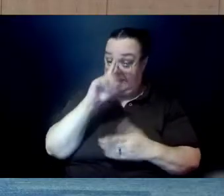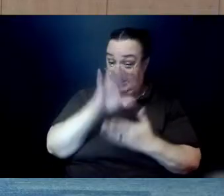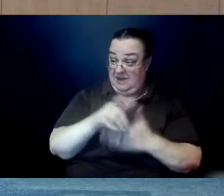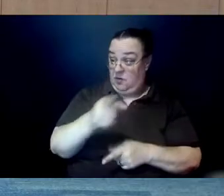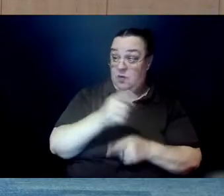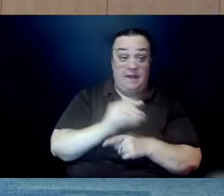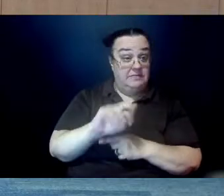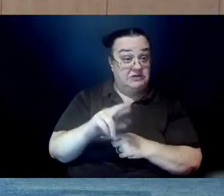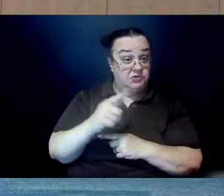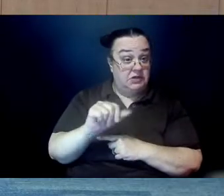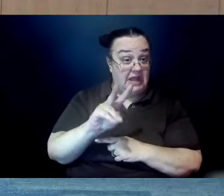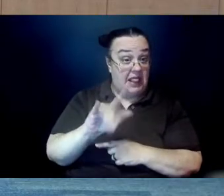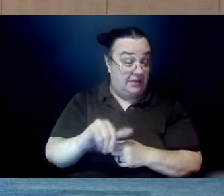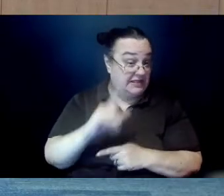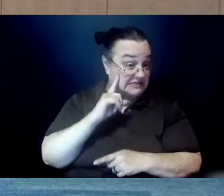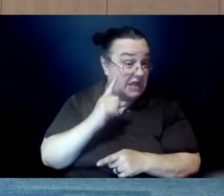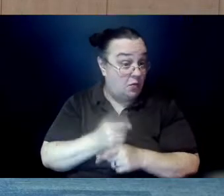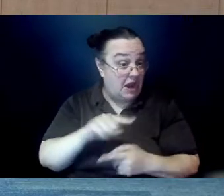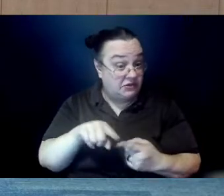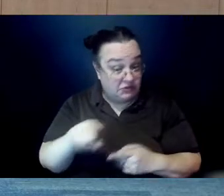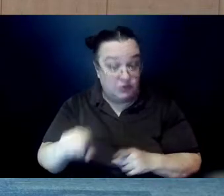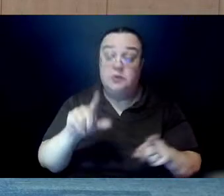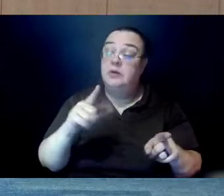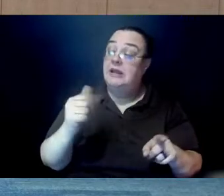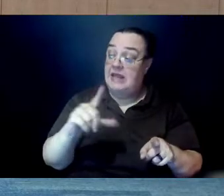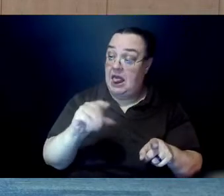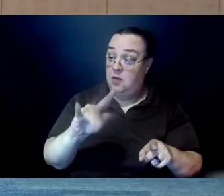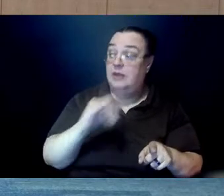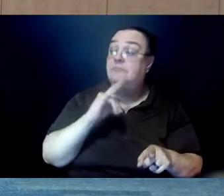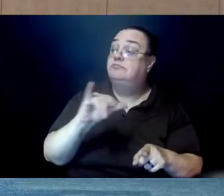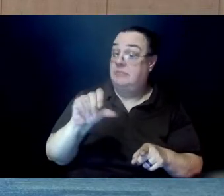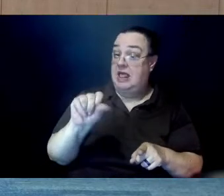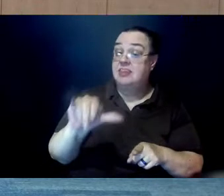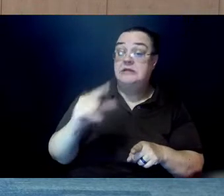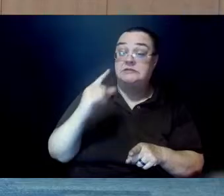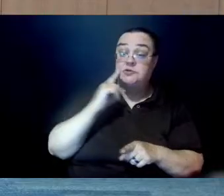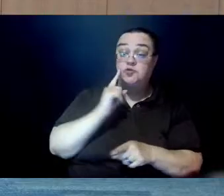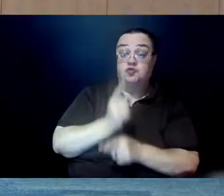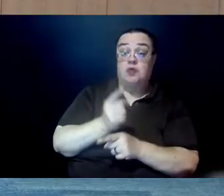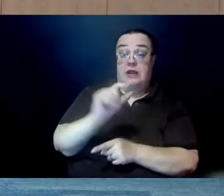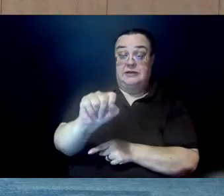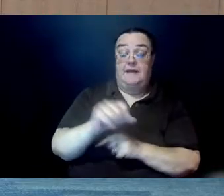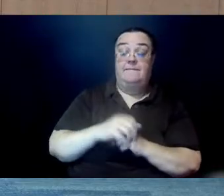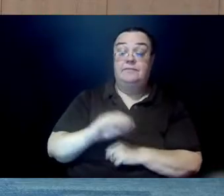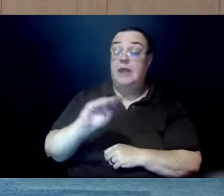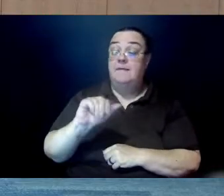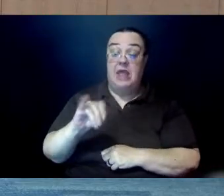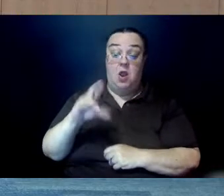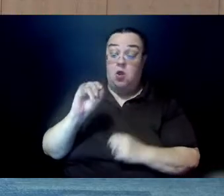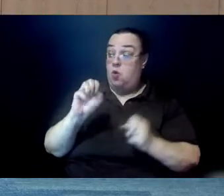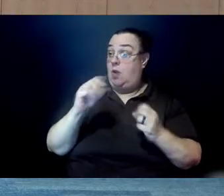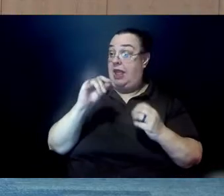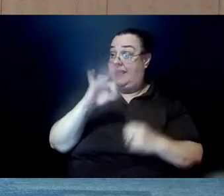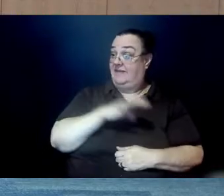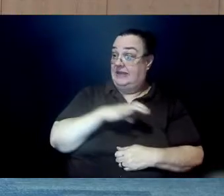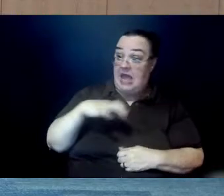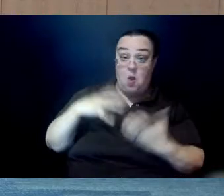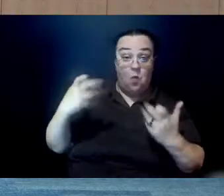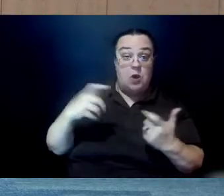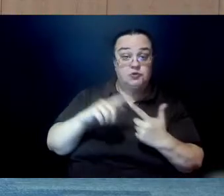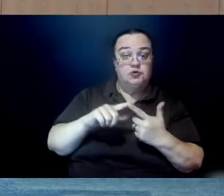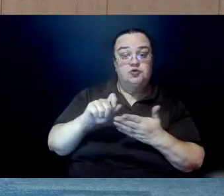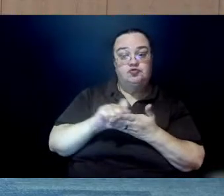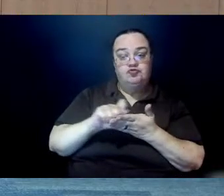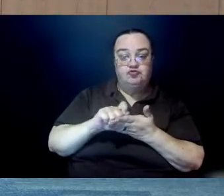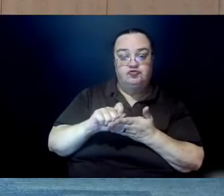right to you? That is correct. All right. So unless there's interest from the council in scratching out the rates